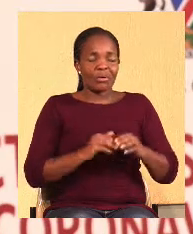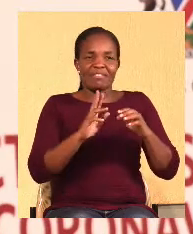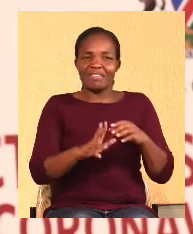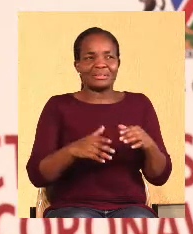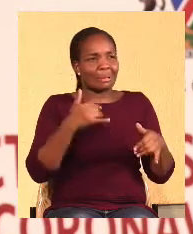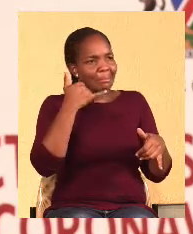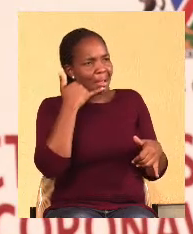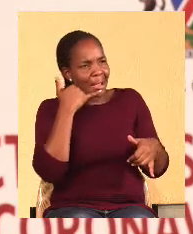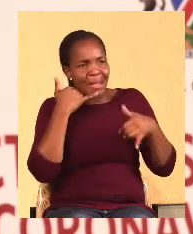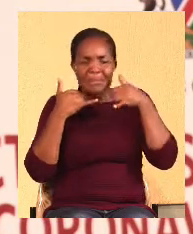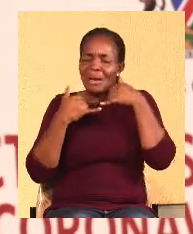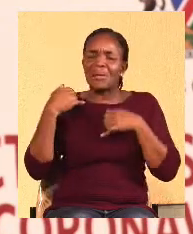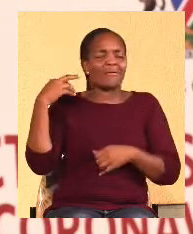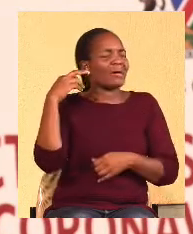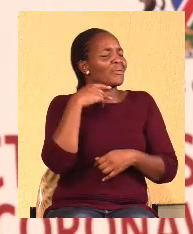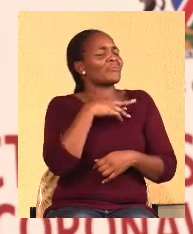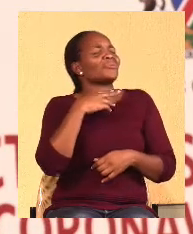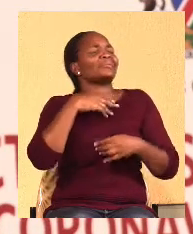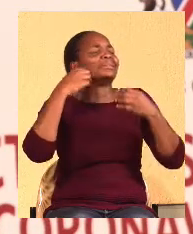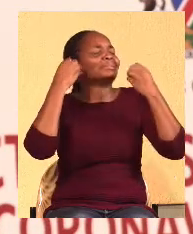with various issues.